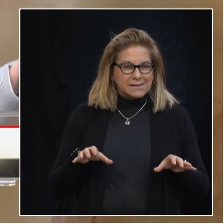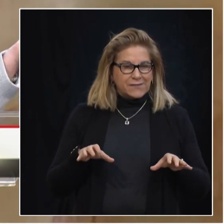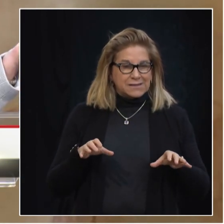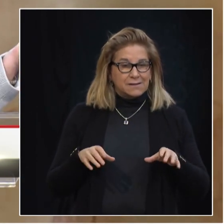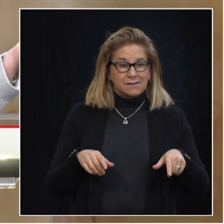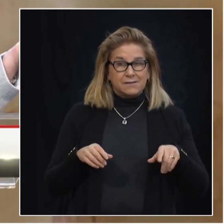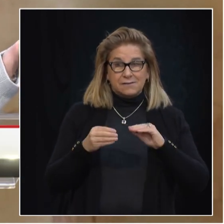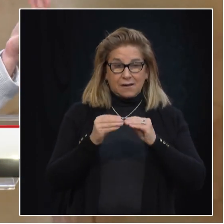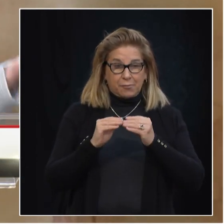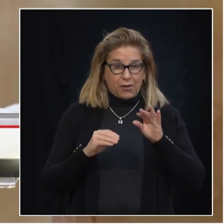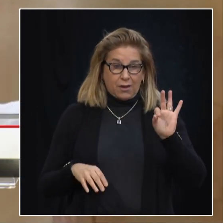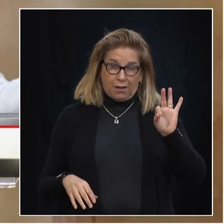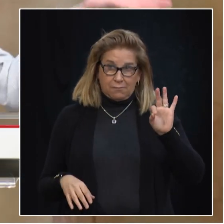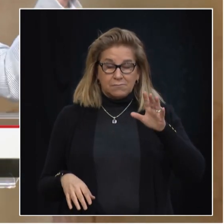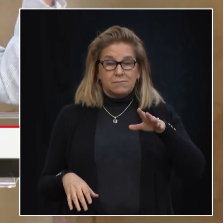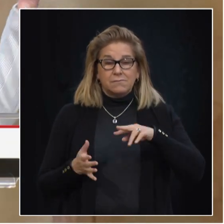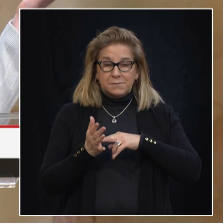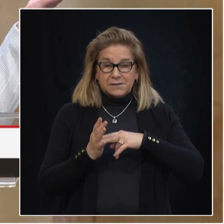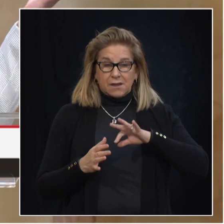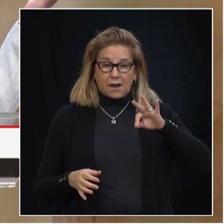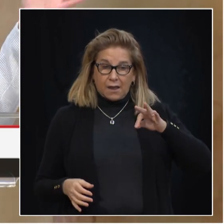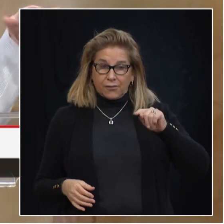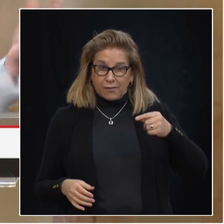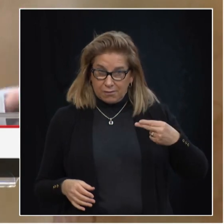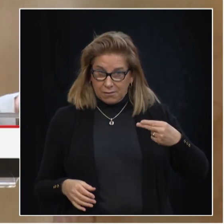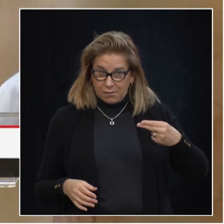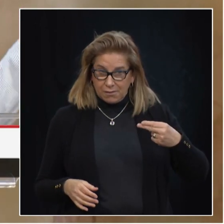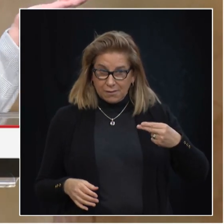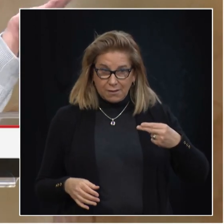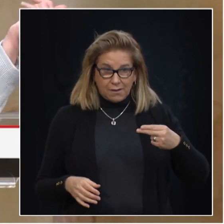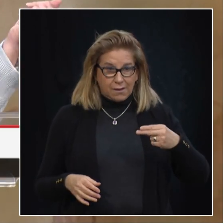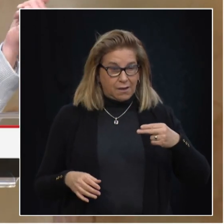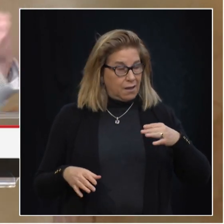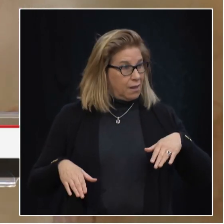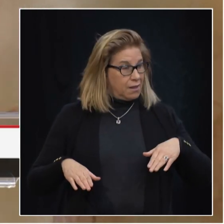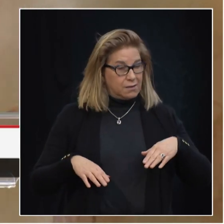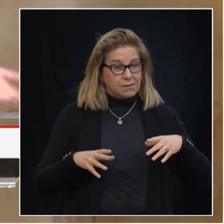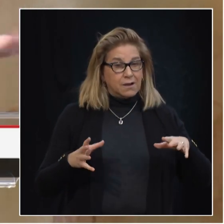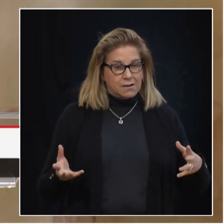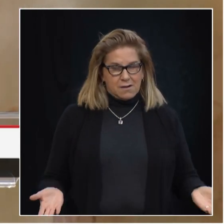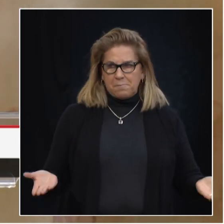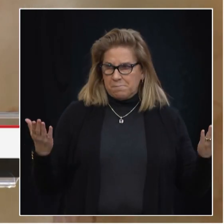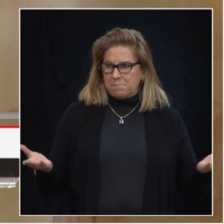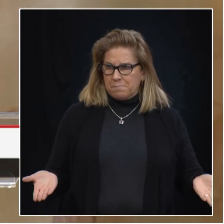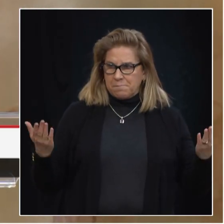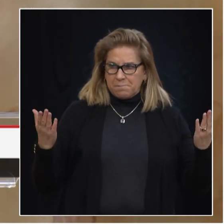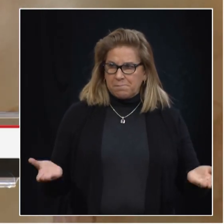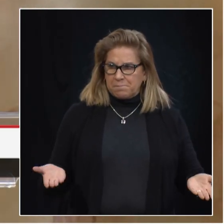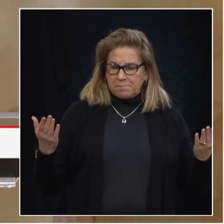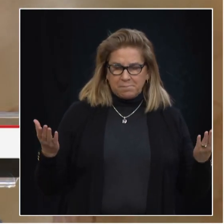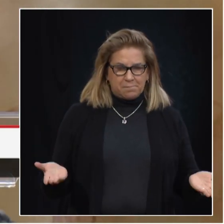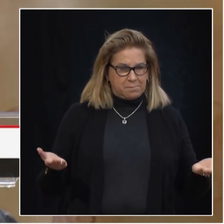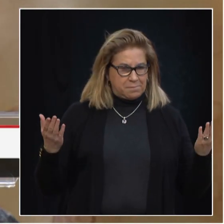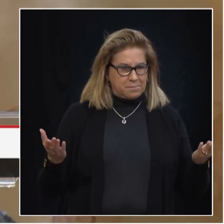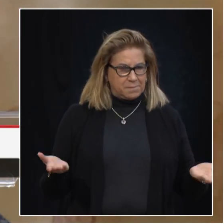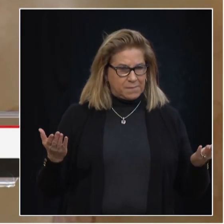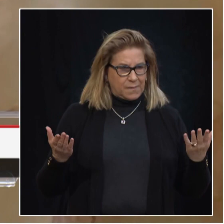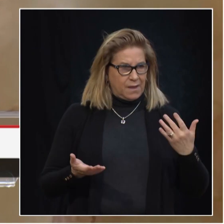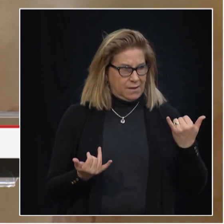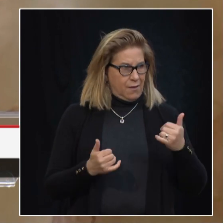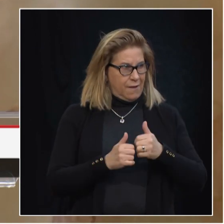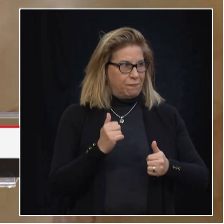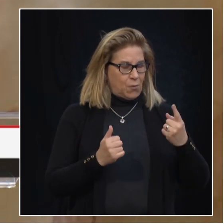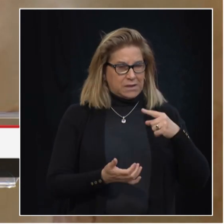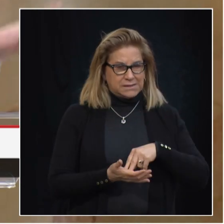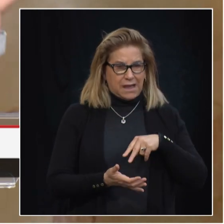If you're not standing already, please stand up. Just take a minute. Everyone stand up. All right,